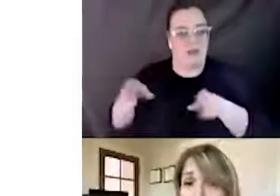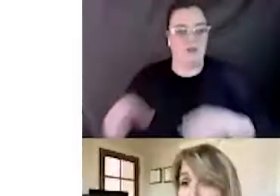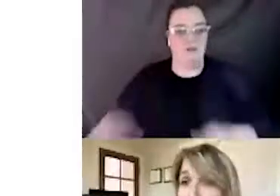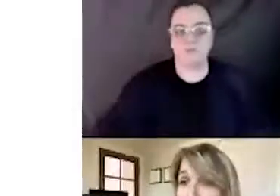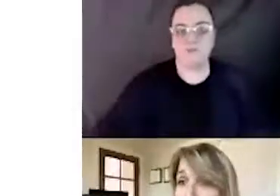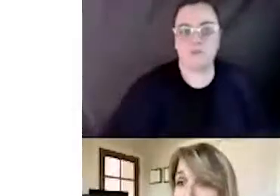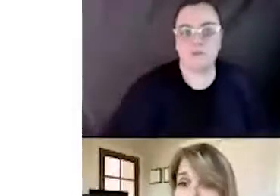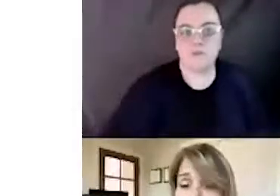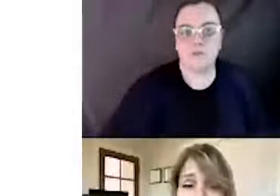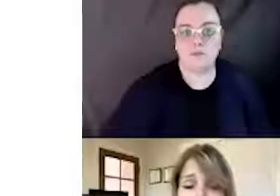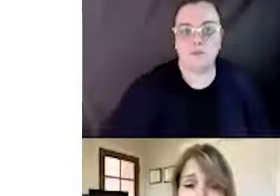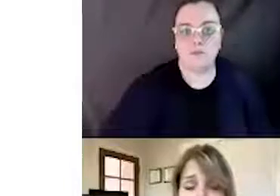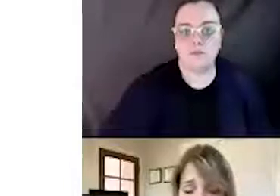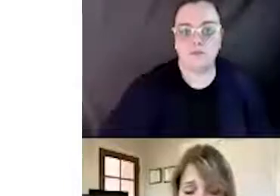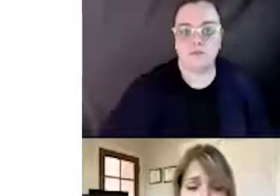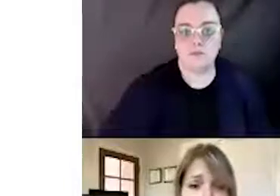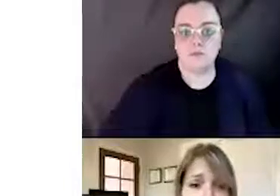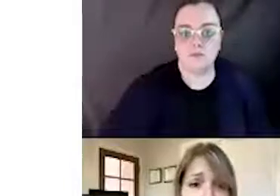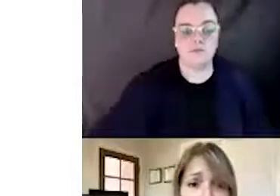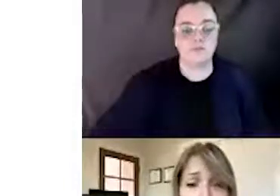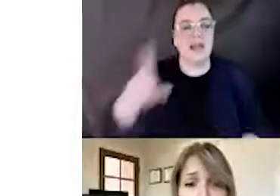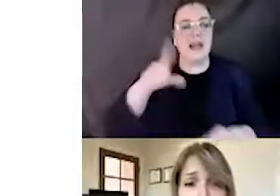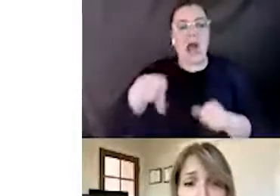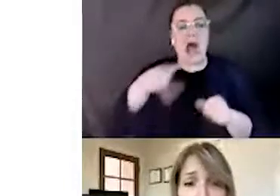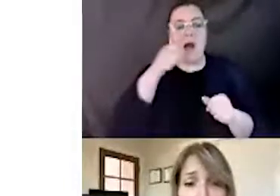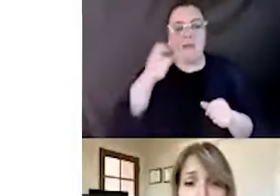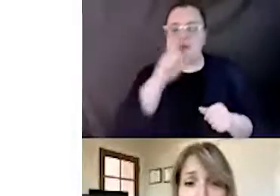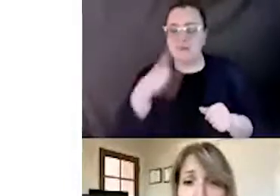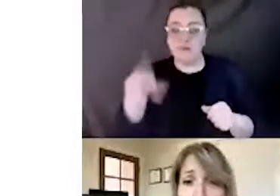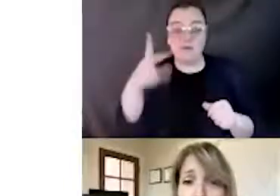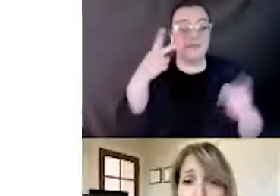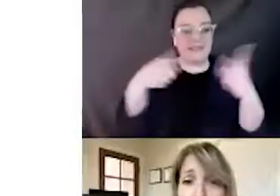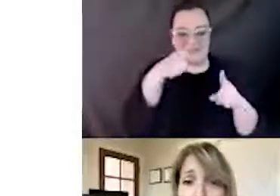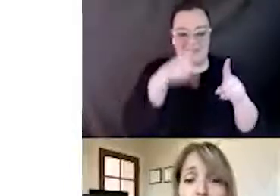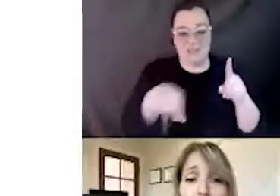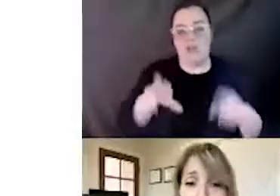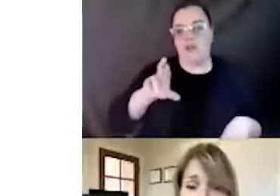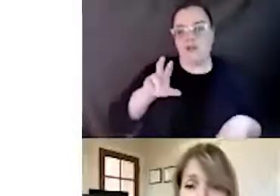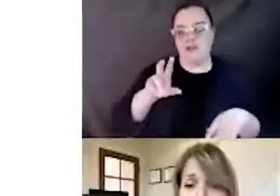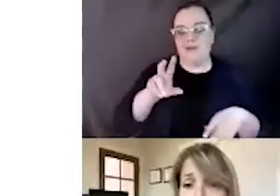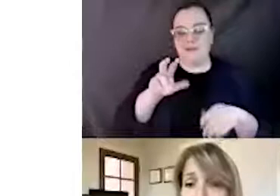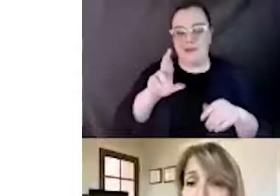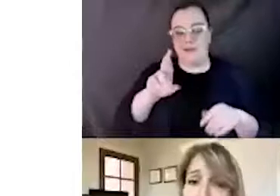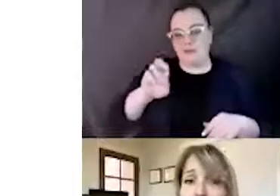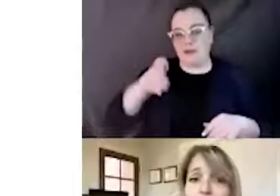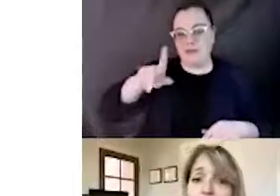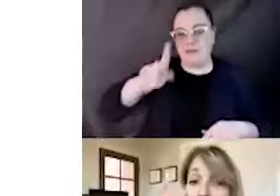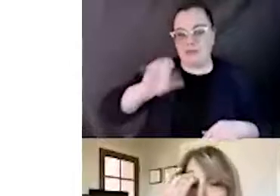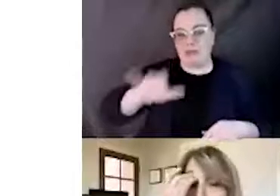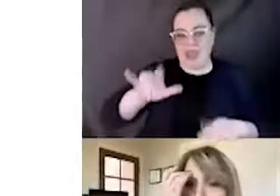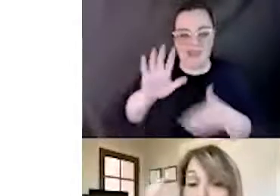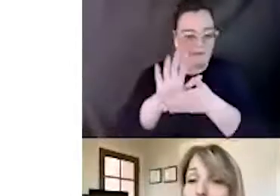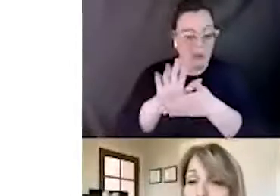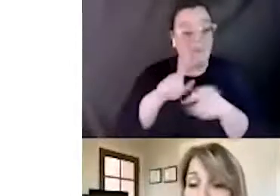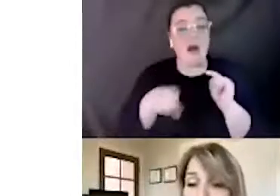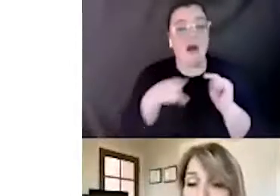So just to give you kind of a sense of how the system works, I don't know if you guys have ever seen one of these replays from our user display, but it kind of gives you a sense of